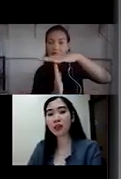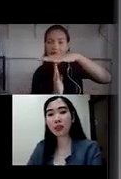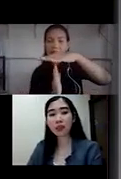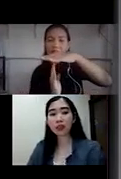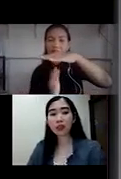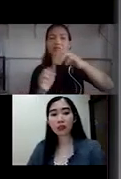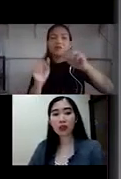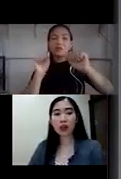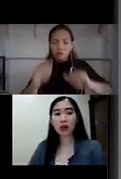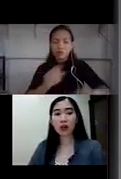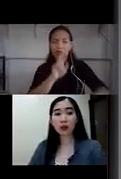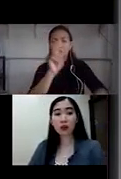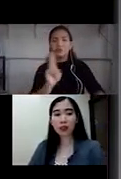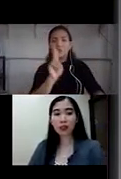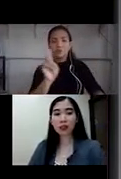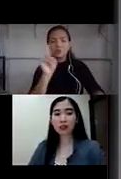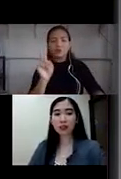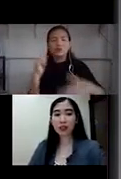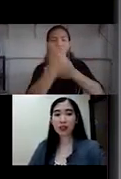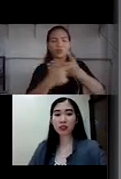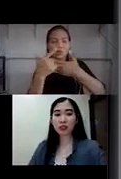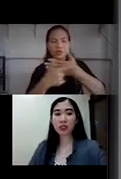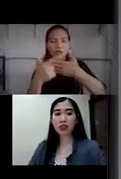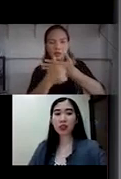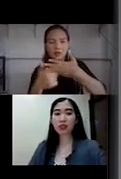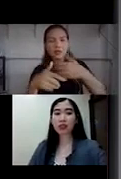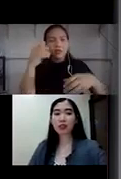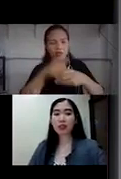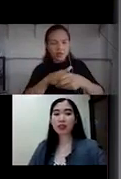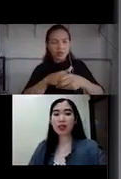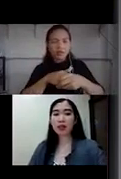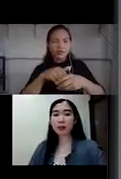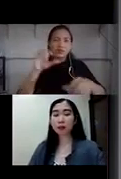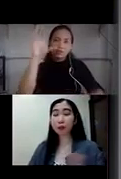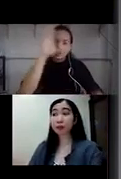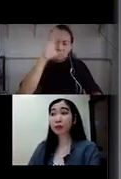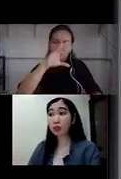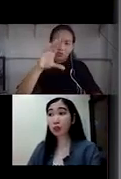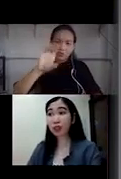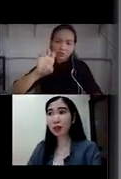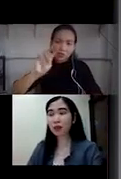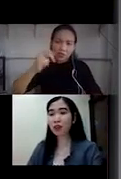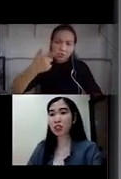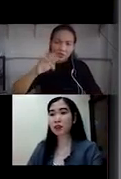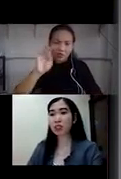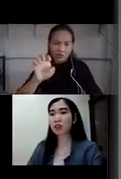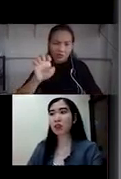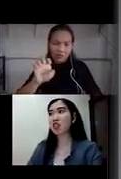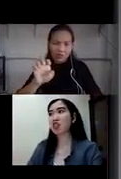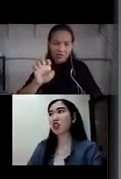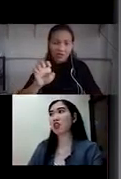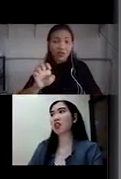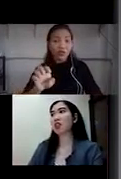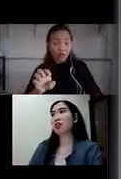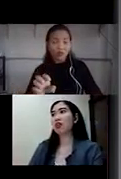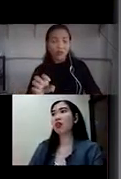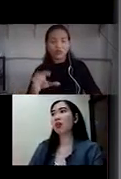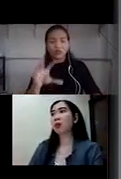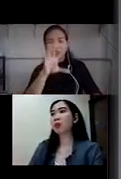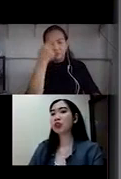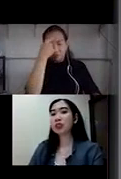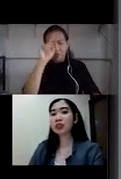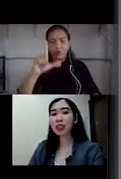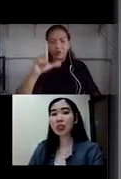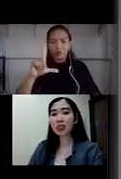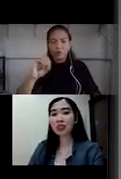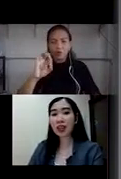Google, the search engine, and the Google Map, of course, for the location.